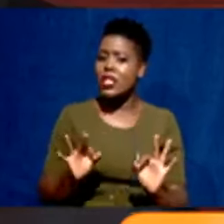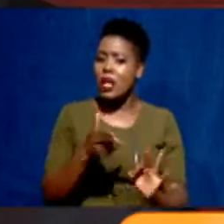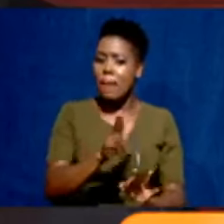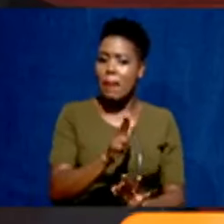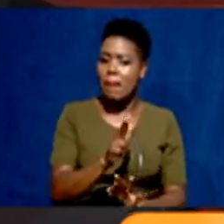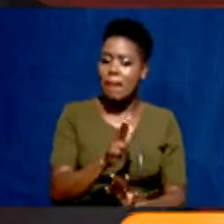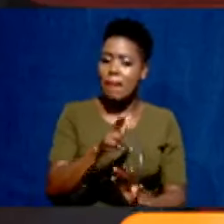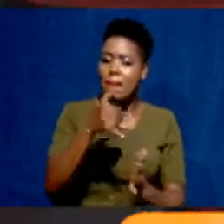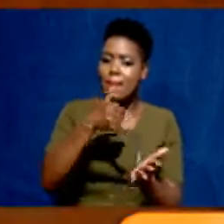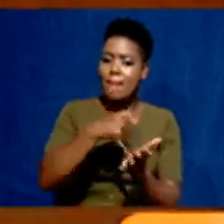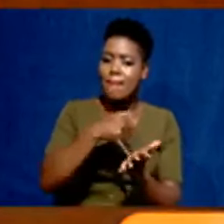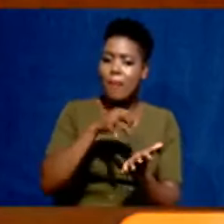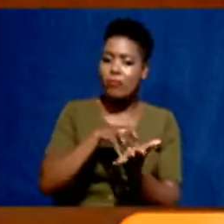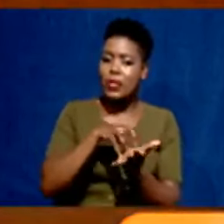incident.